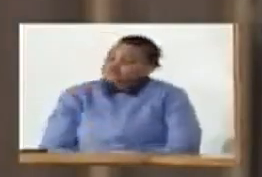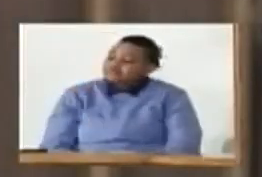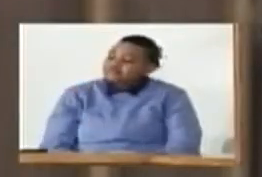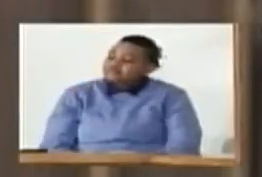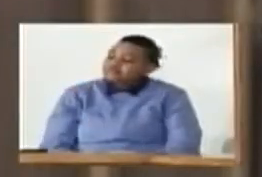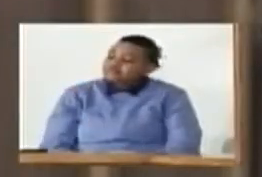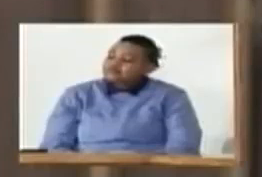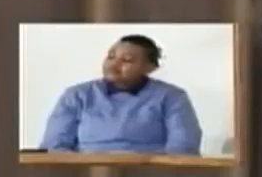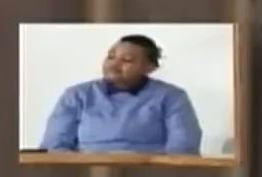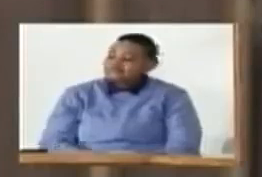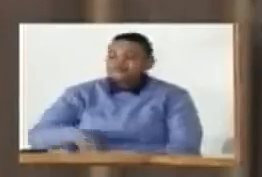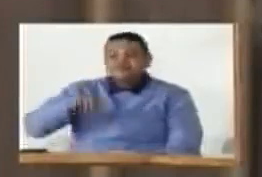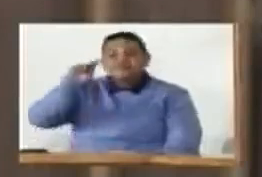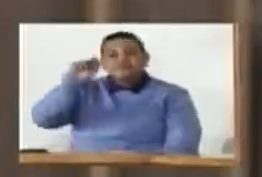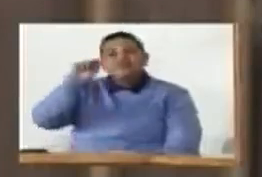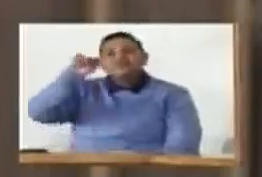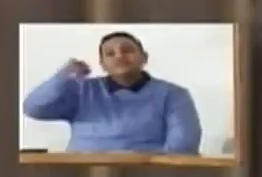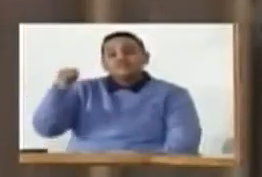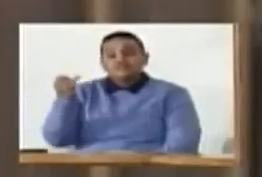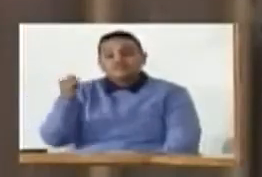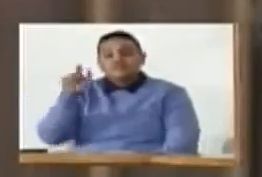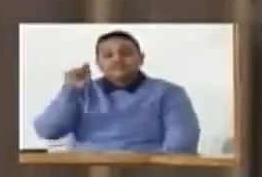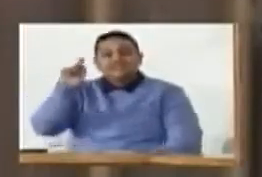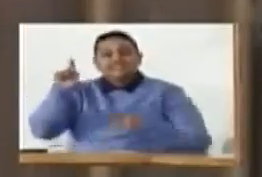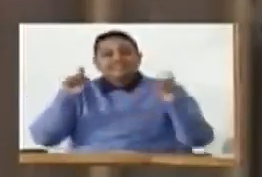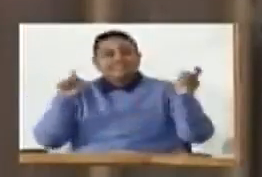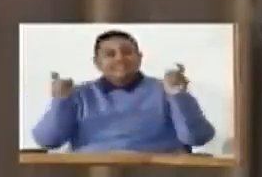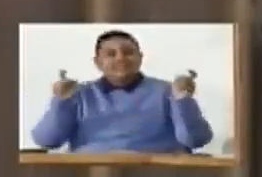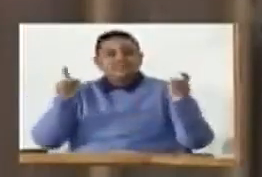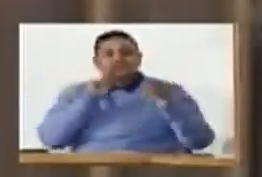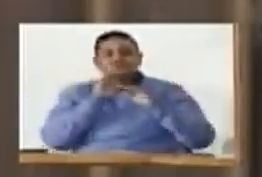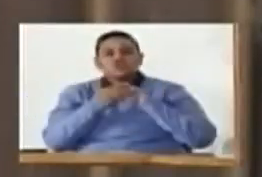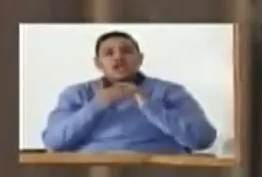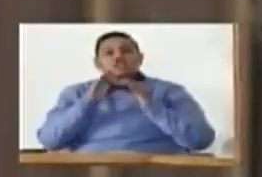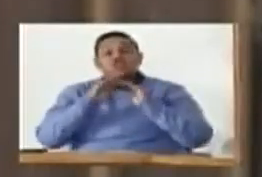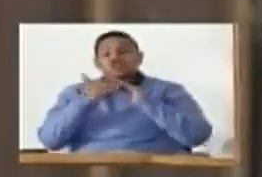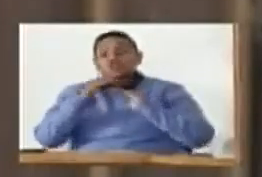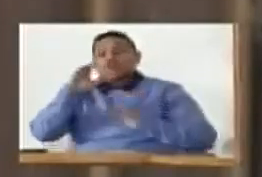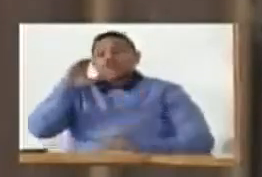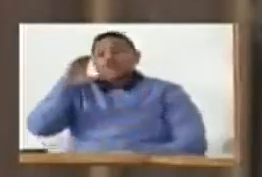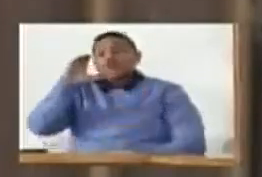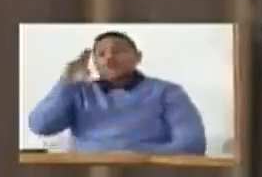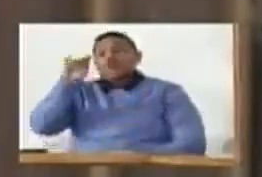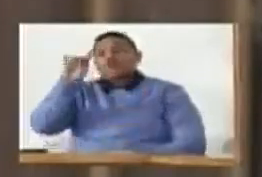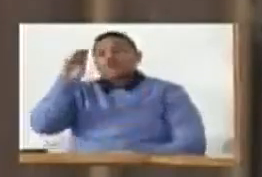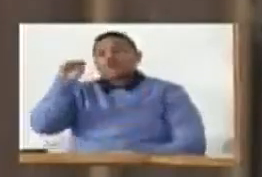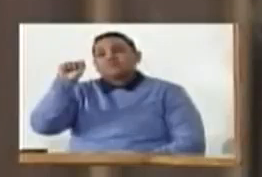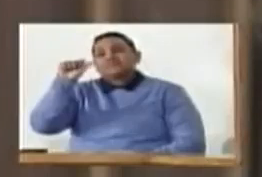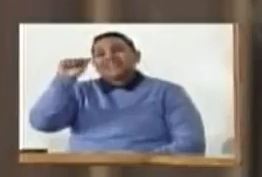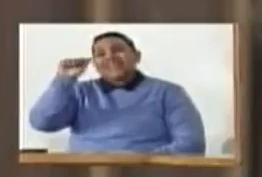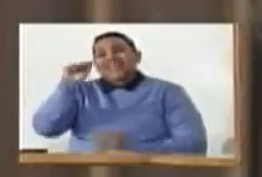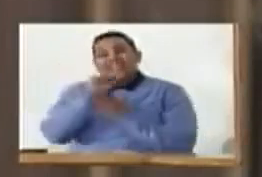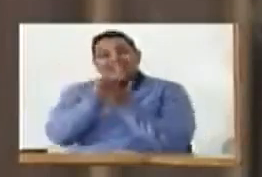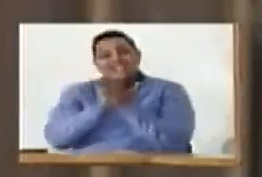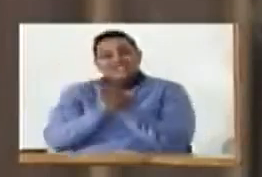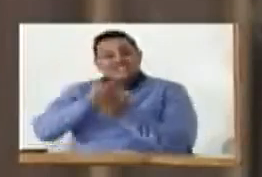Tax Administration Jamaica, TAJ, and the Jamaica Customs Agency, JCA,